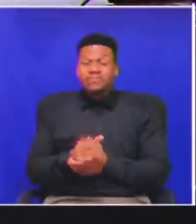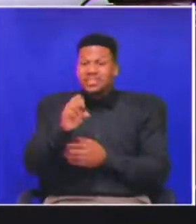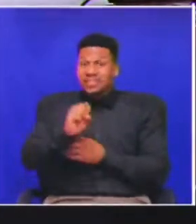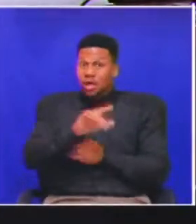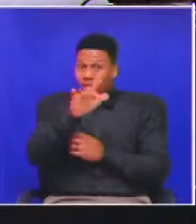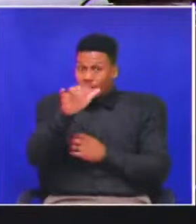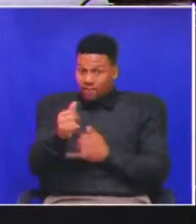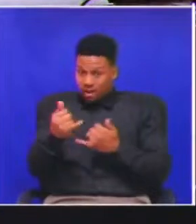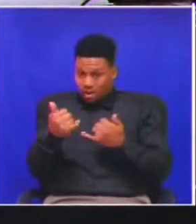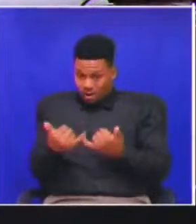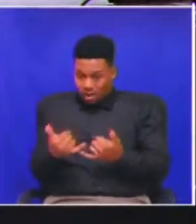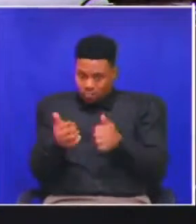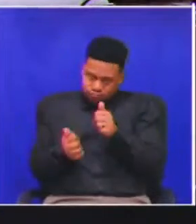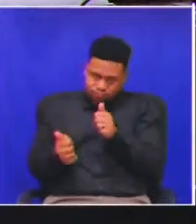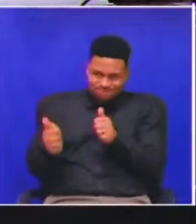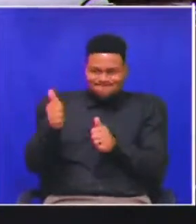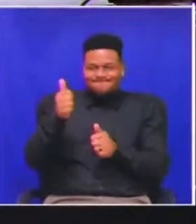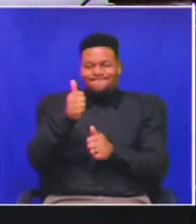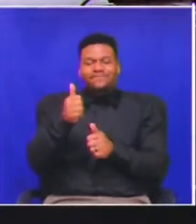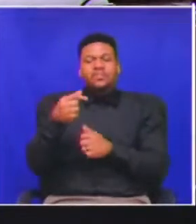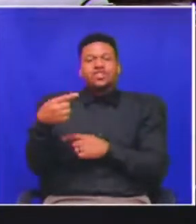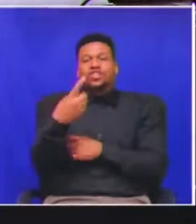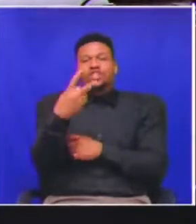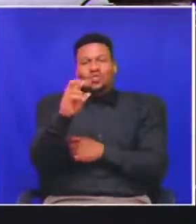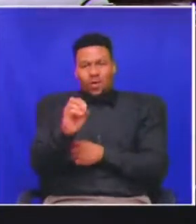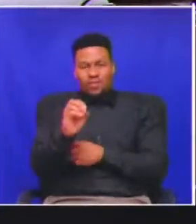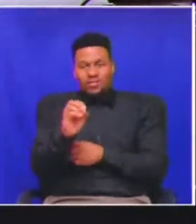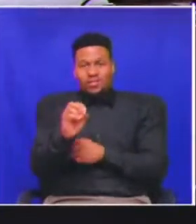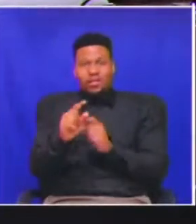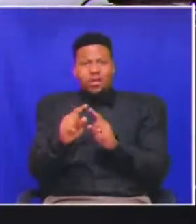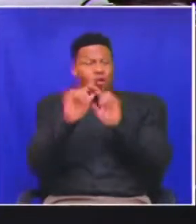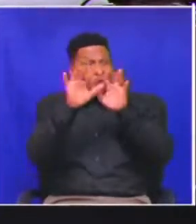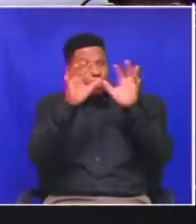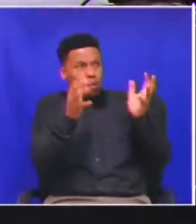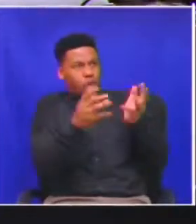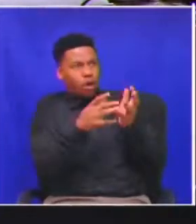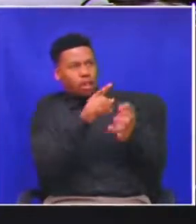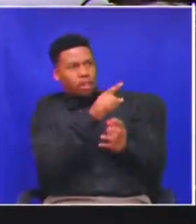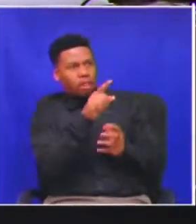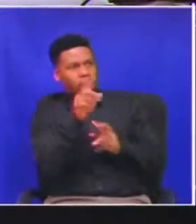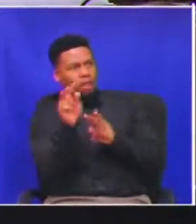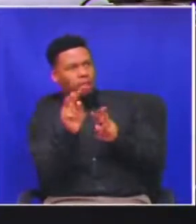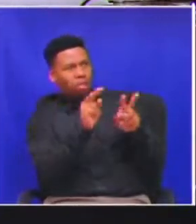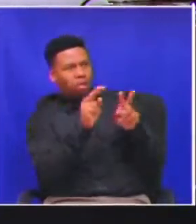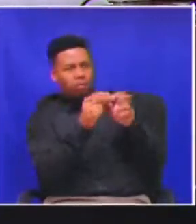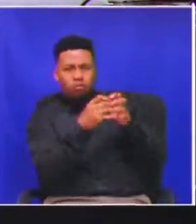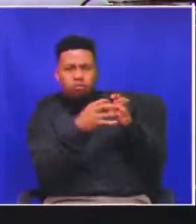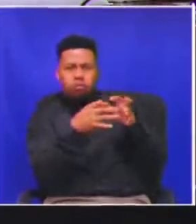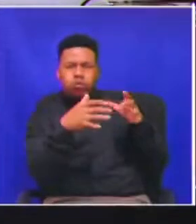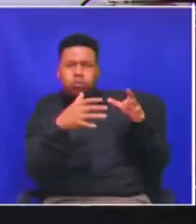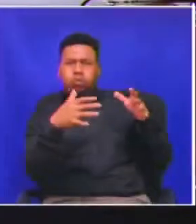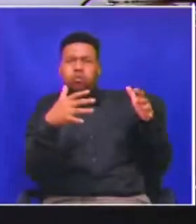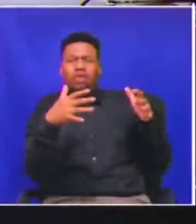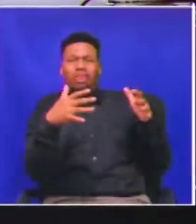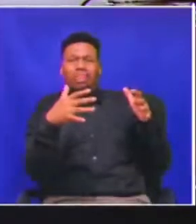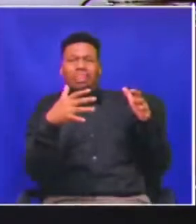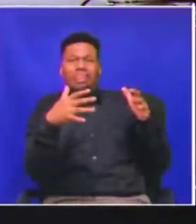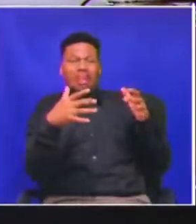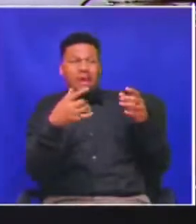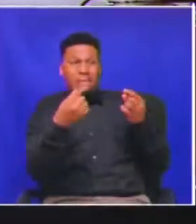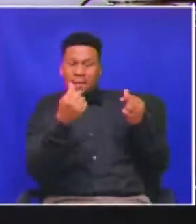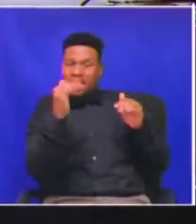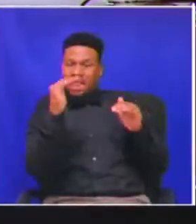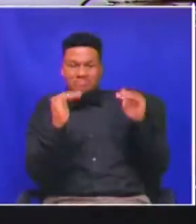G20 at a time when the world is faced with increasing wealth and income